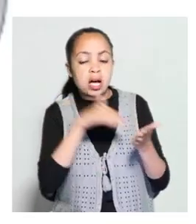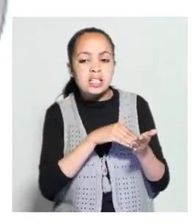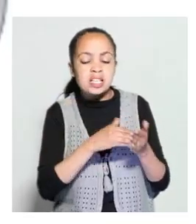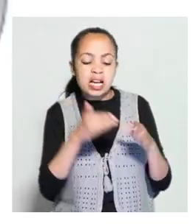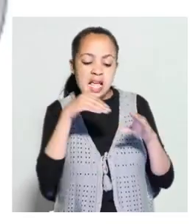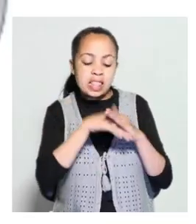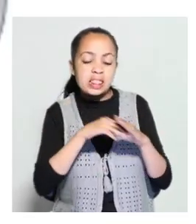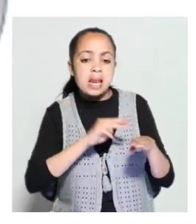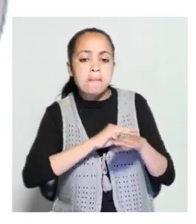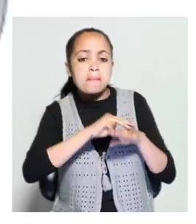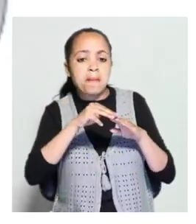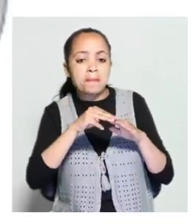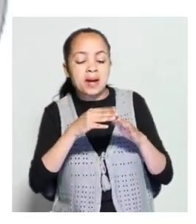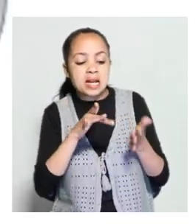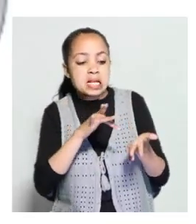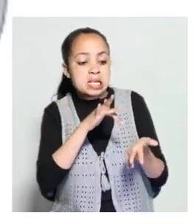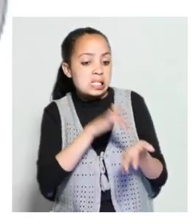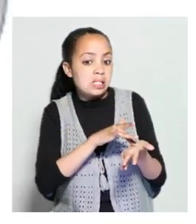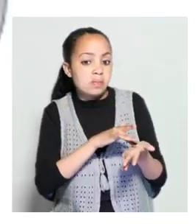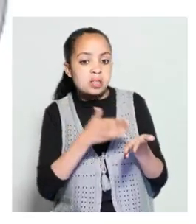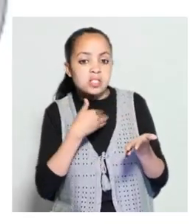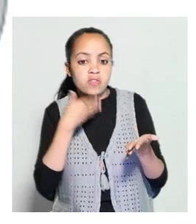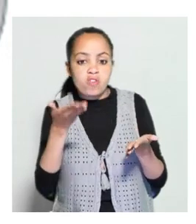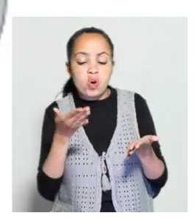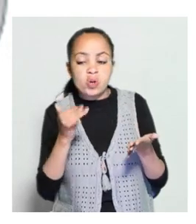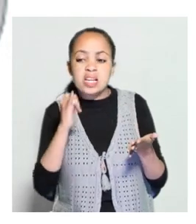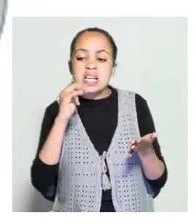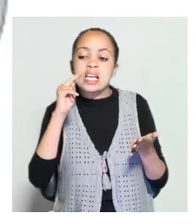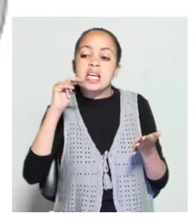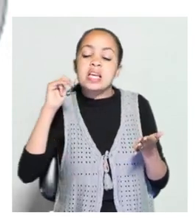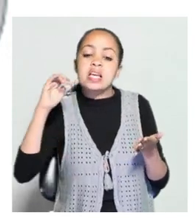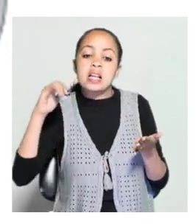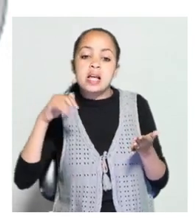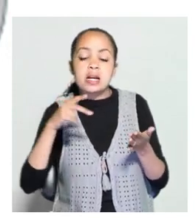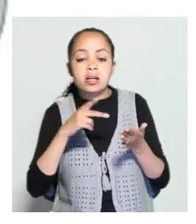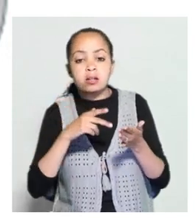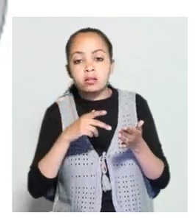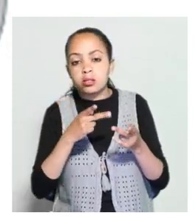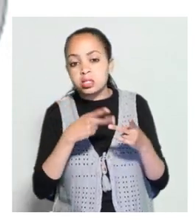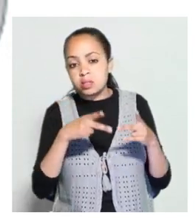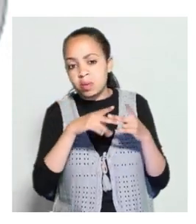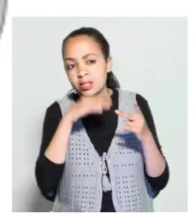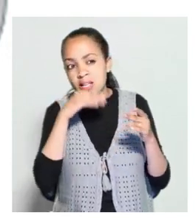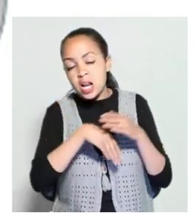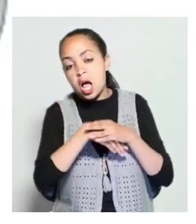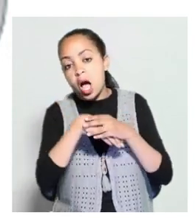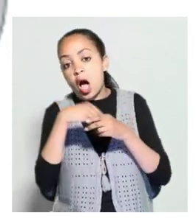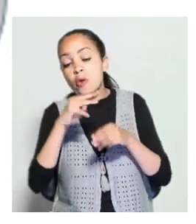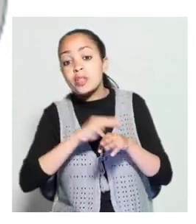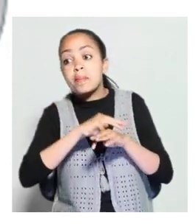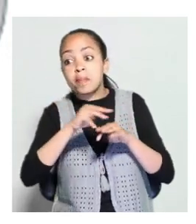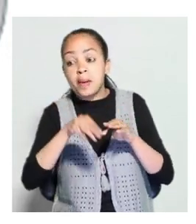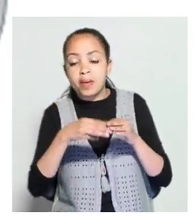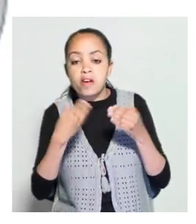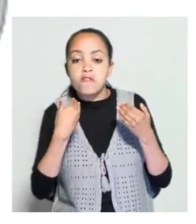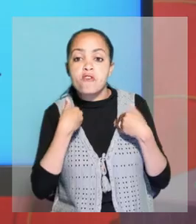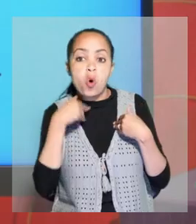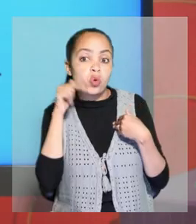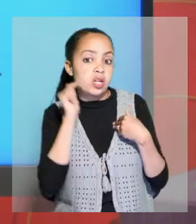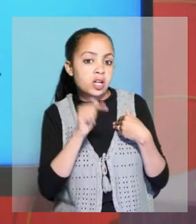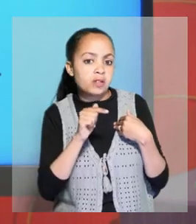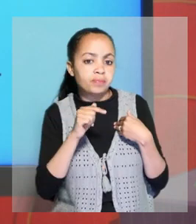is intermembrane space found here too again. There is inner membrane space and outer membrane space can be found